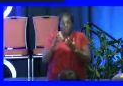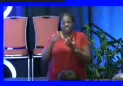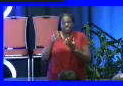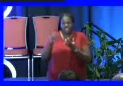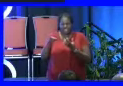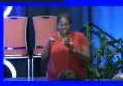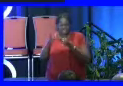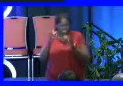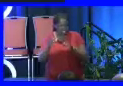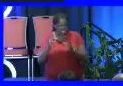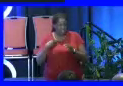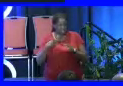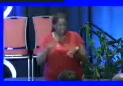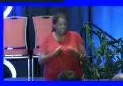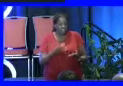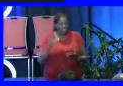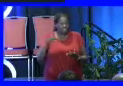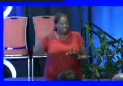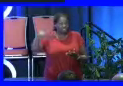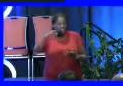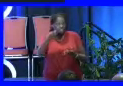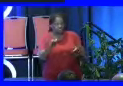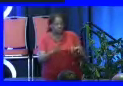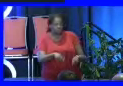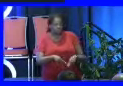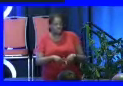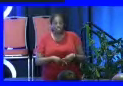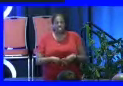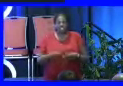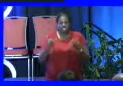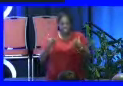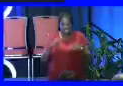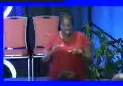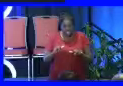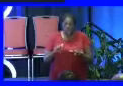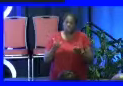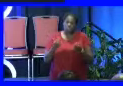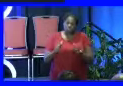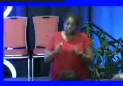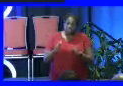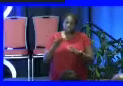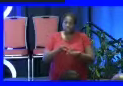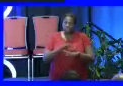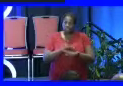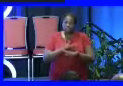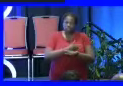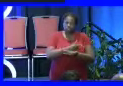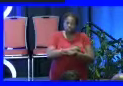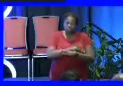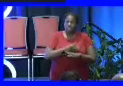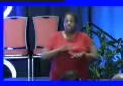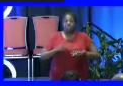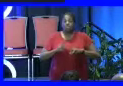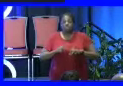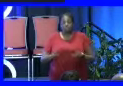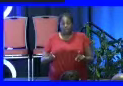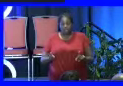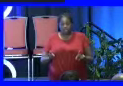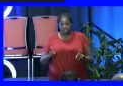want to give it to you, if they agree. So that is still a work in progress. But what